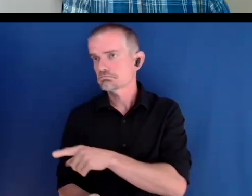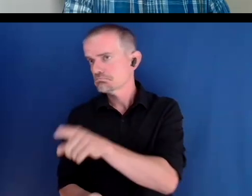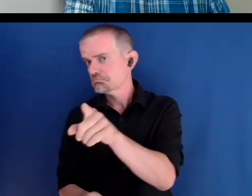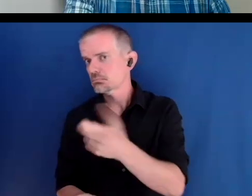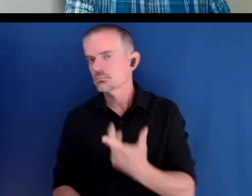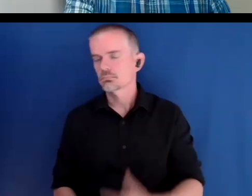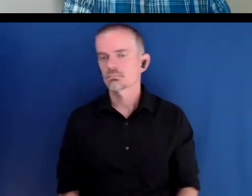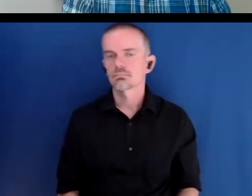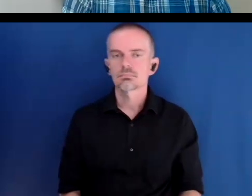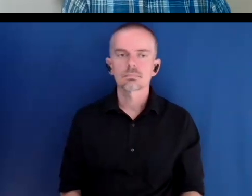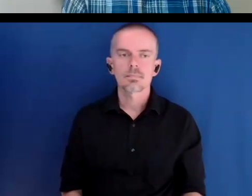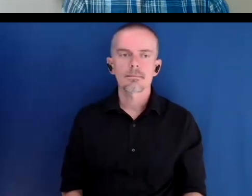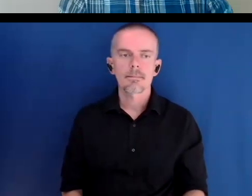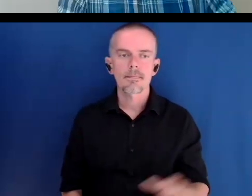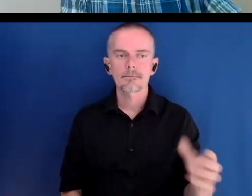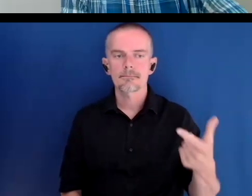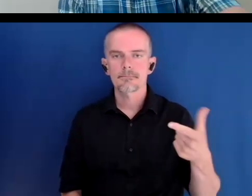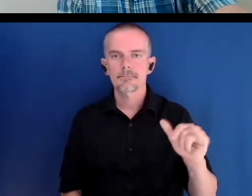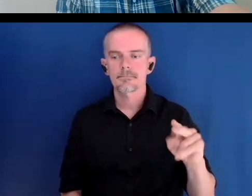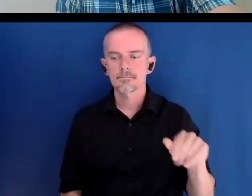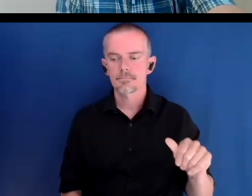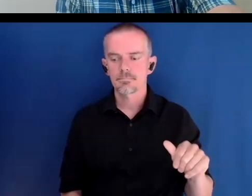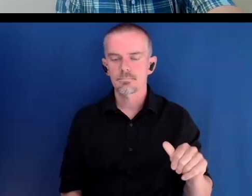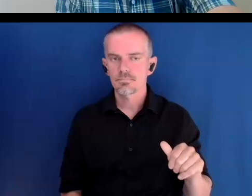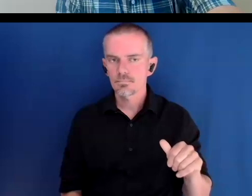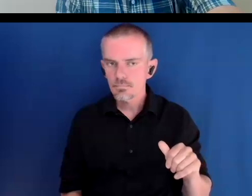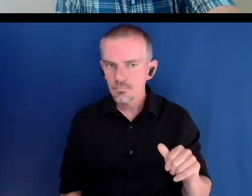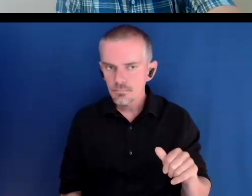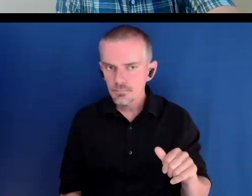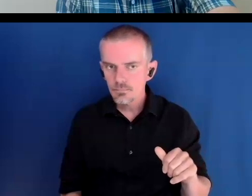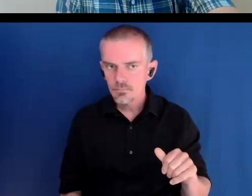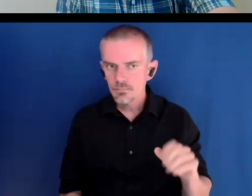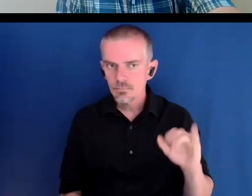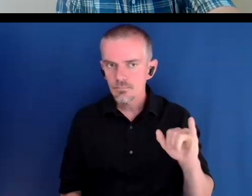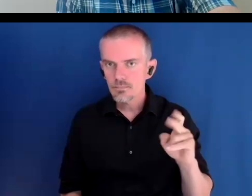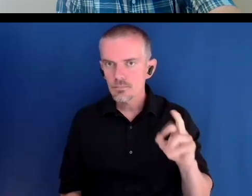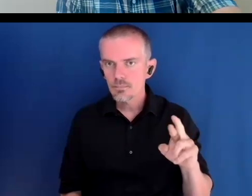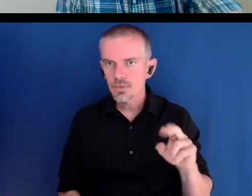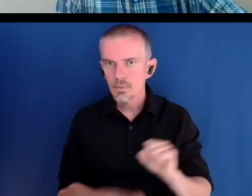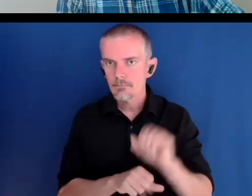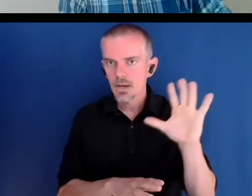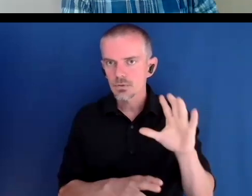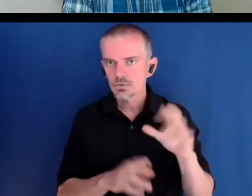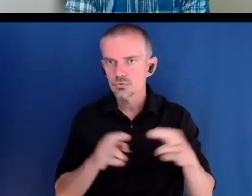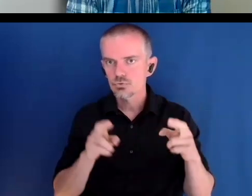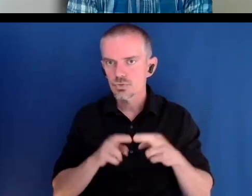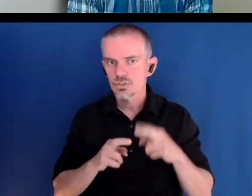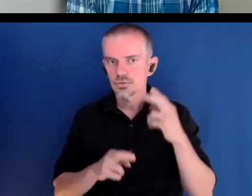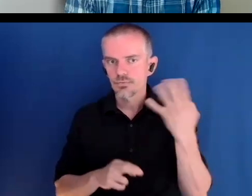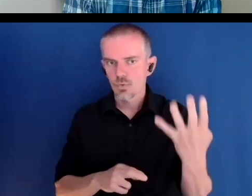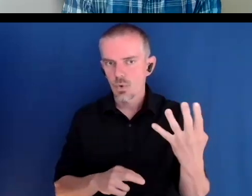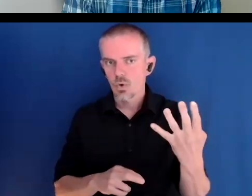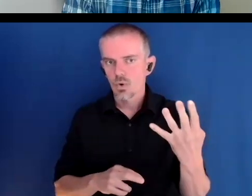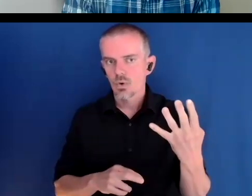Emery, I'll chime in. So the Salmon Chalice is in Intermountain Region 4, and because there's so many